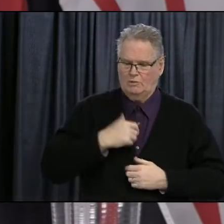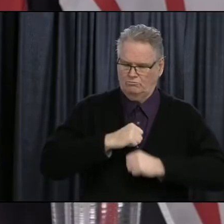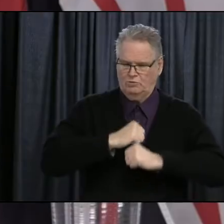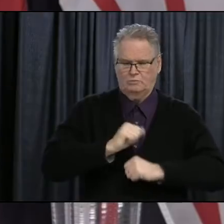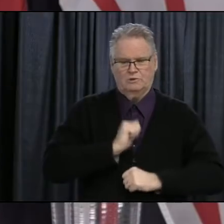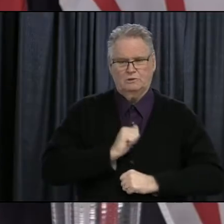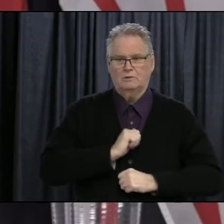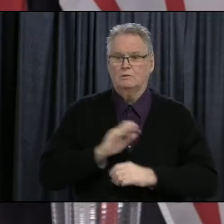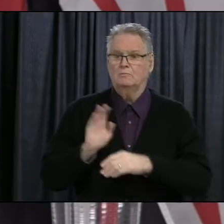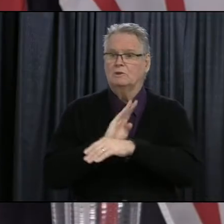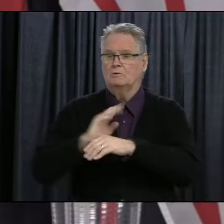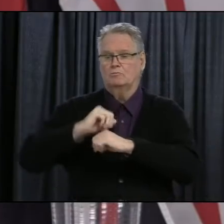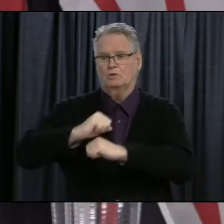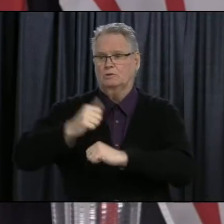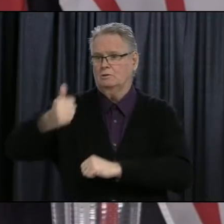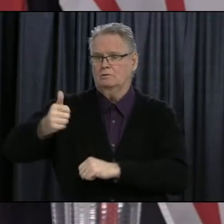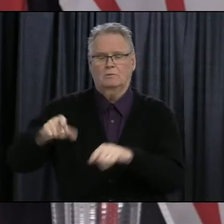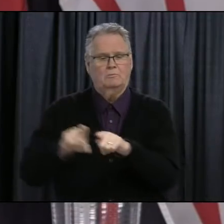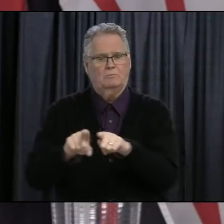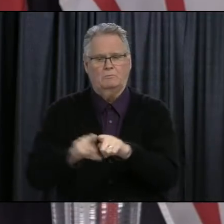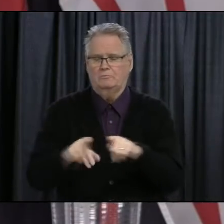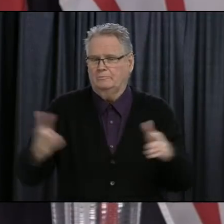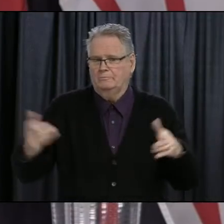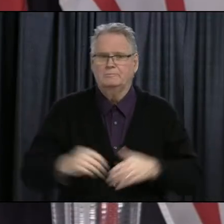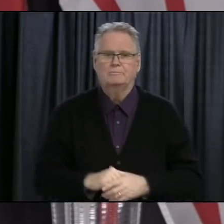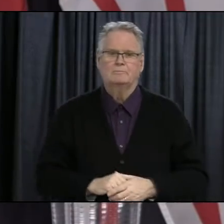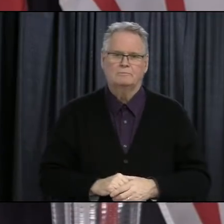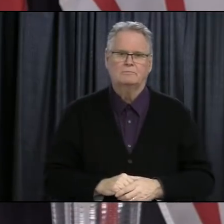I understand businesses have taken significant